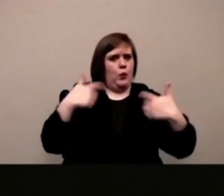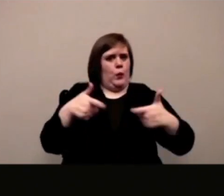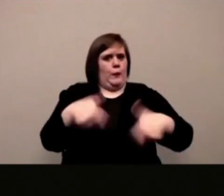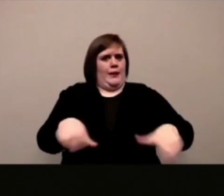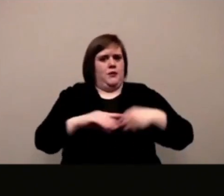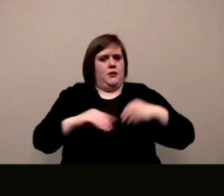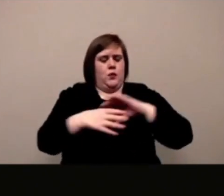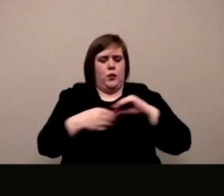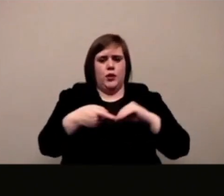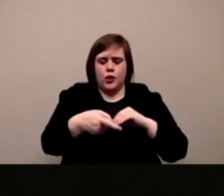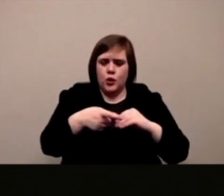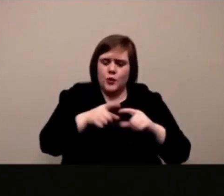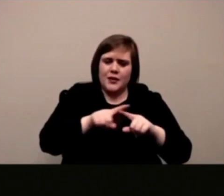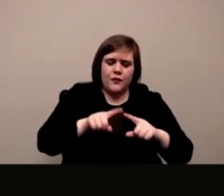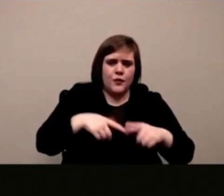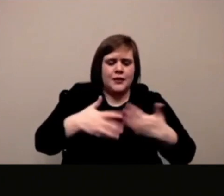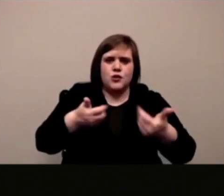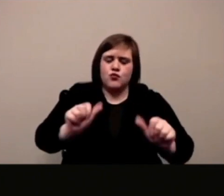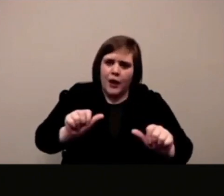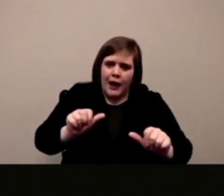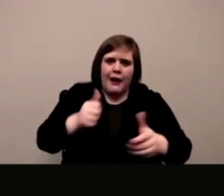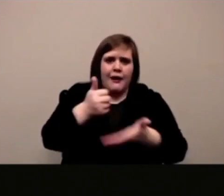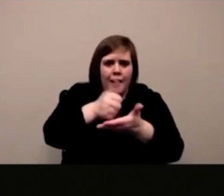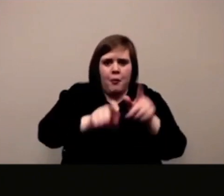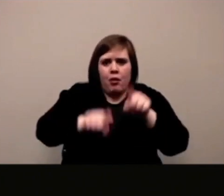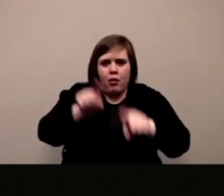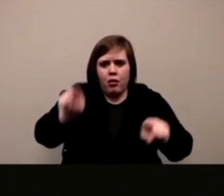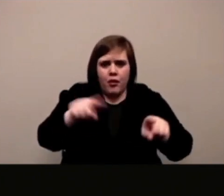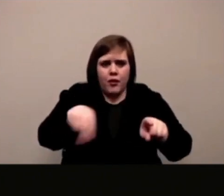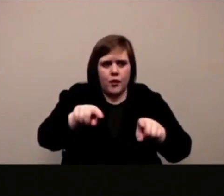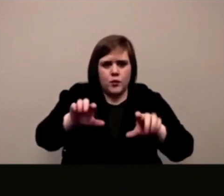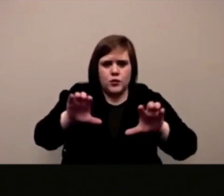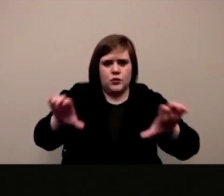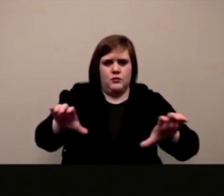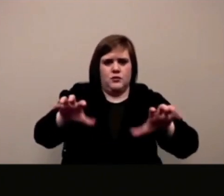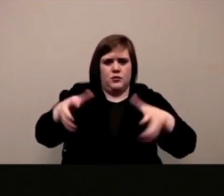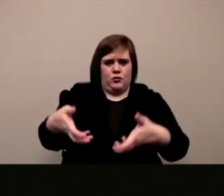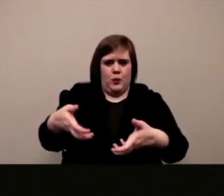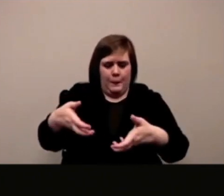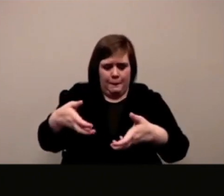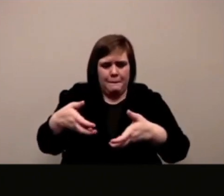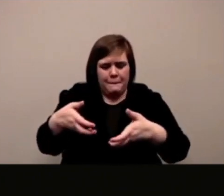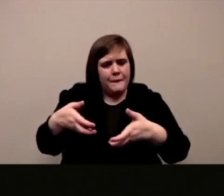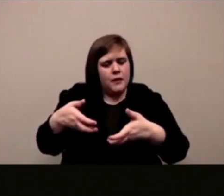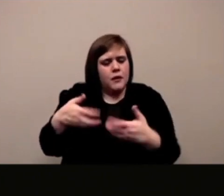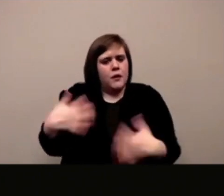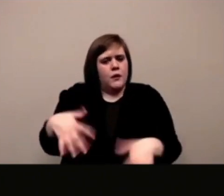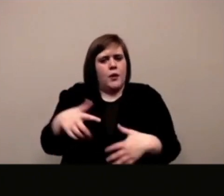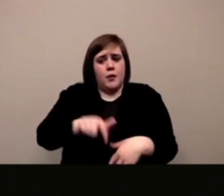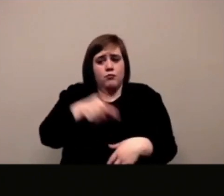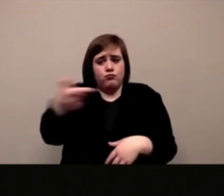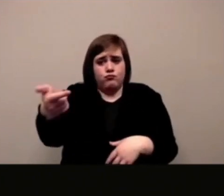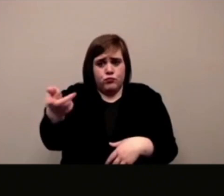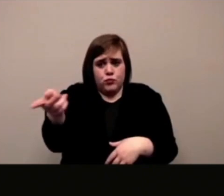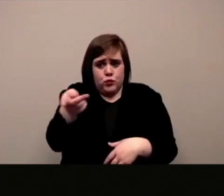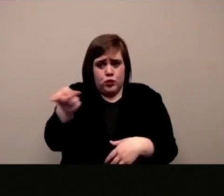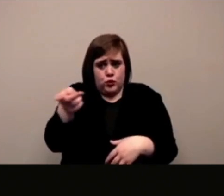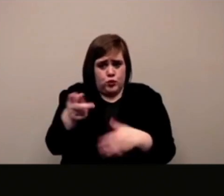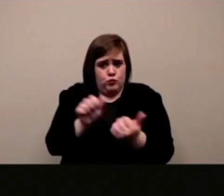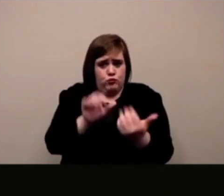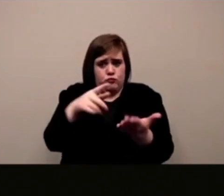and hurdles to bringing diversity to students from underrepresented groups. So I'm going to go ahead on and pass it to you to address that